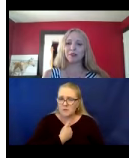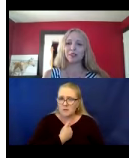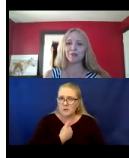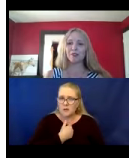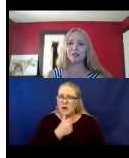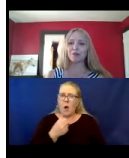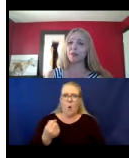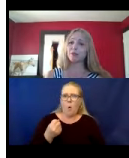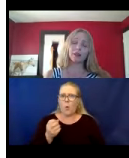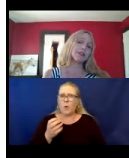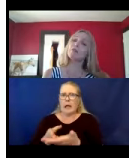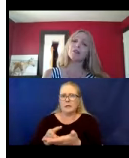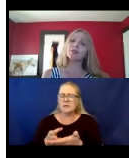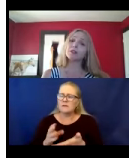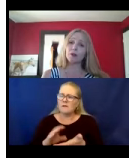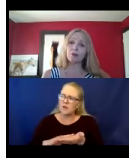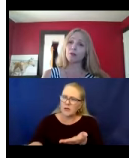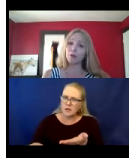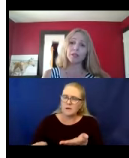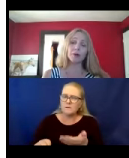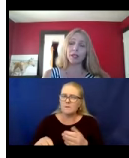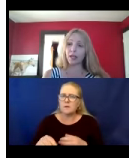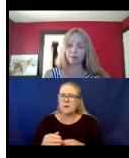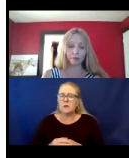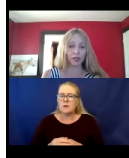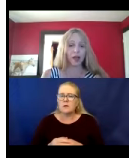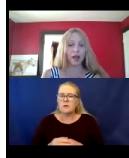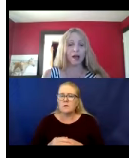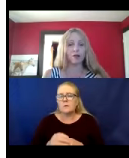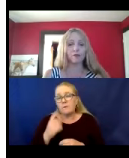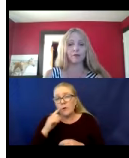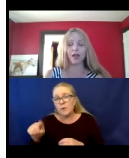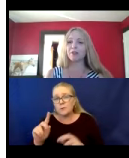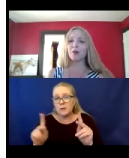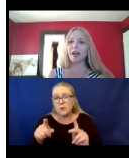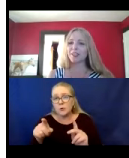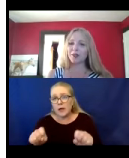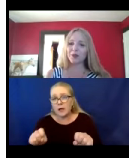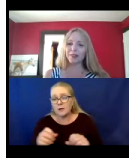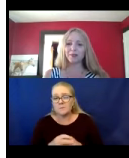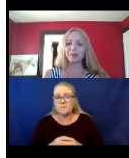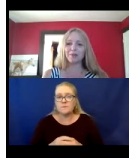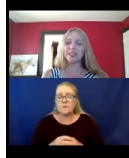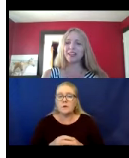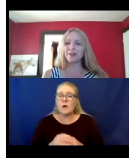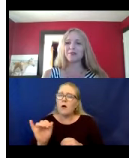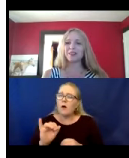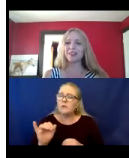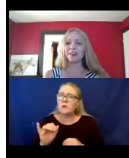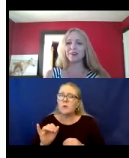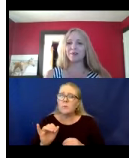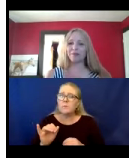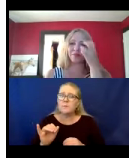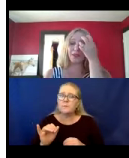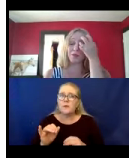But forgiveness of ourselves is big. Forgiveness of others, for those that we can. Having gratitude. Many of